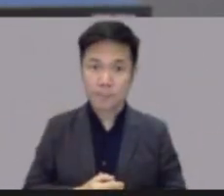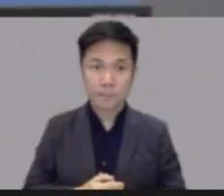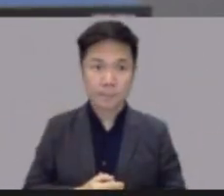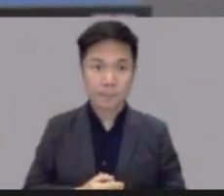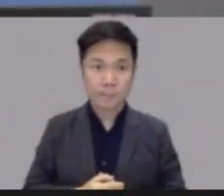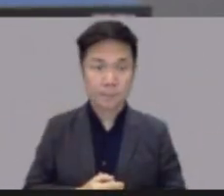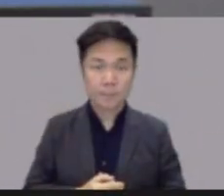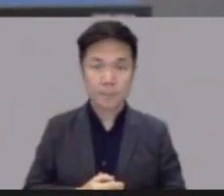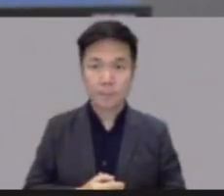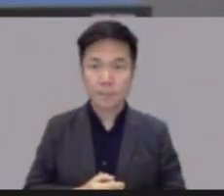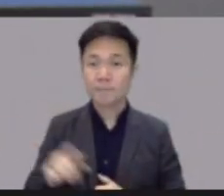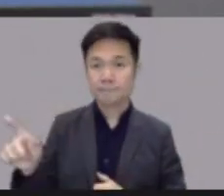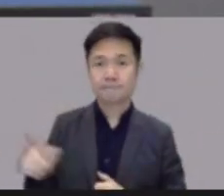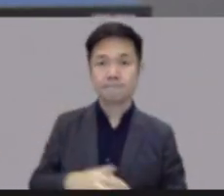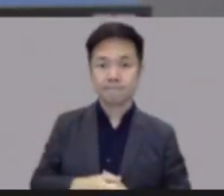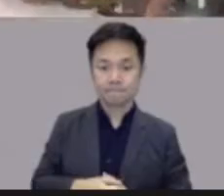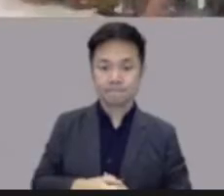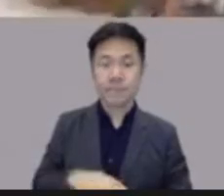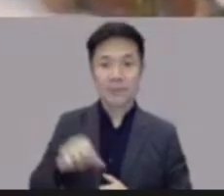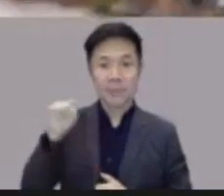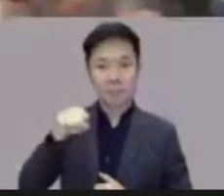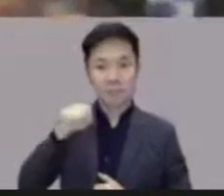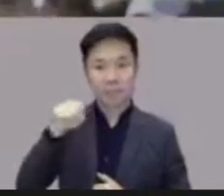Tajikistan you have the flosser